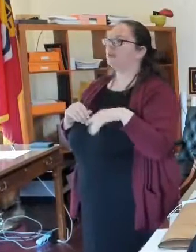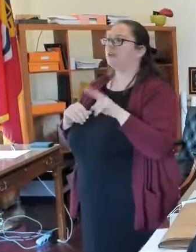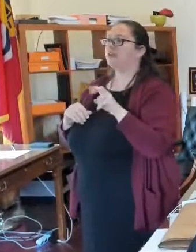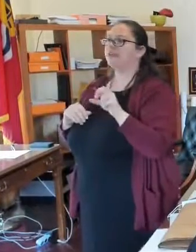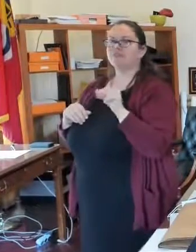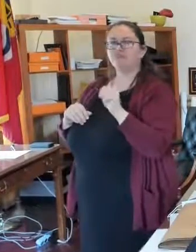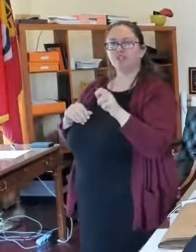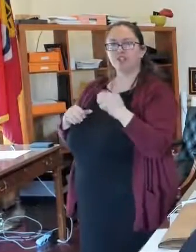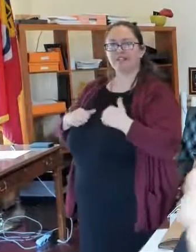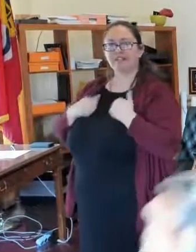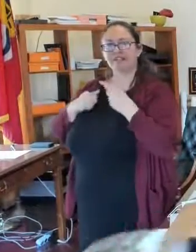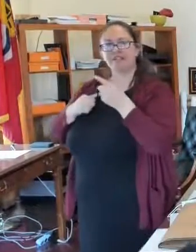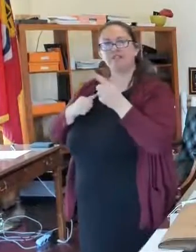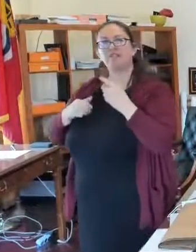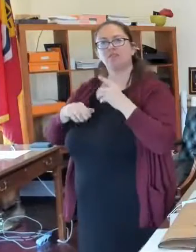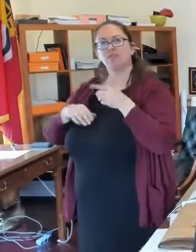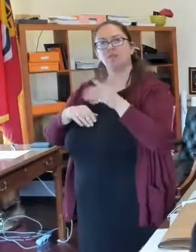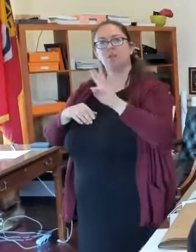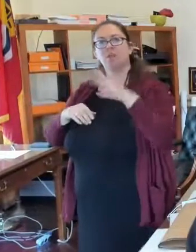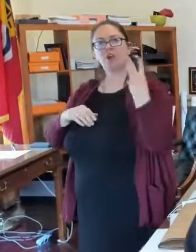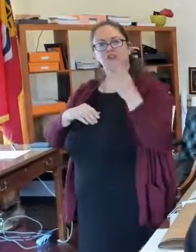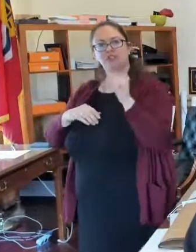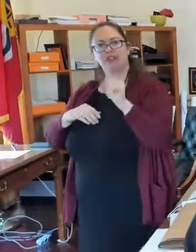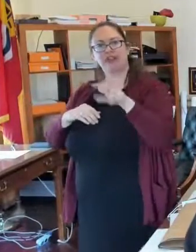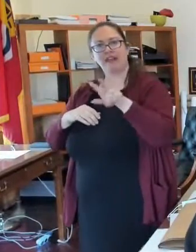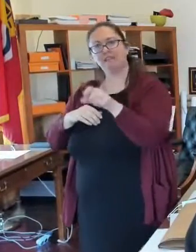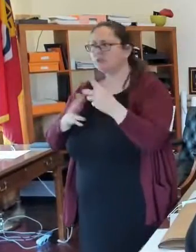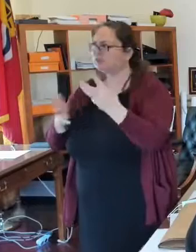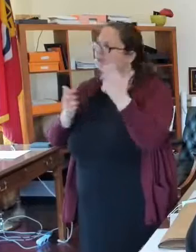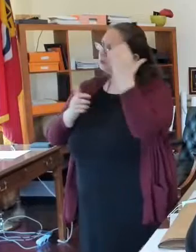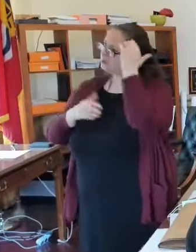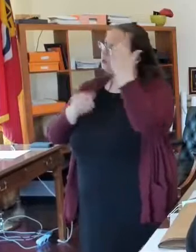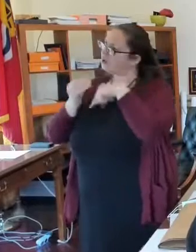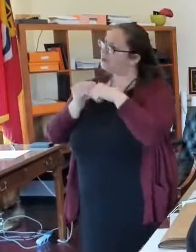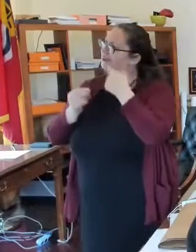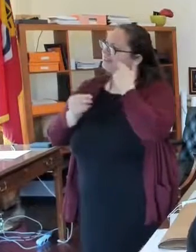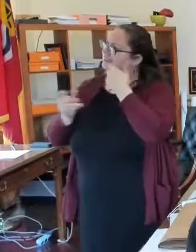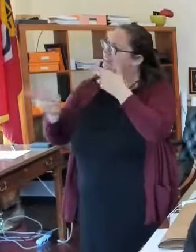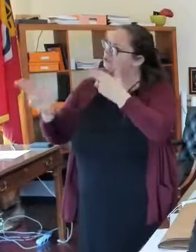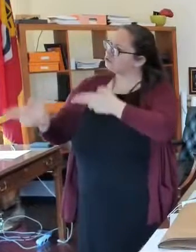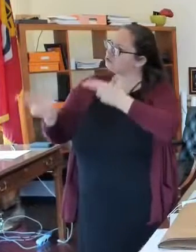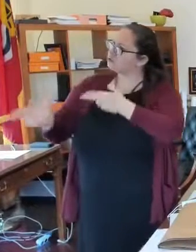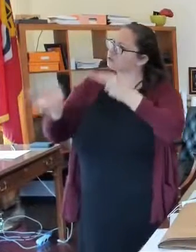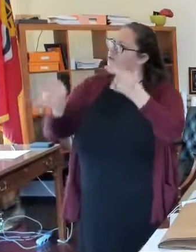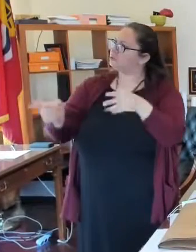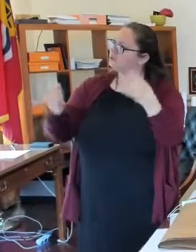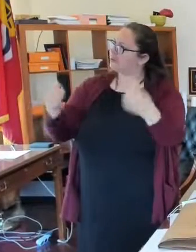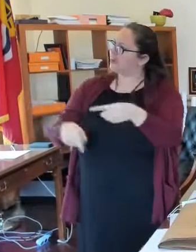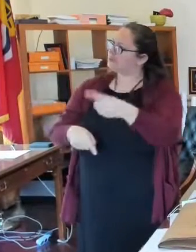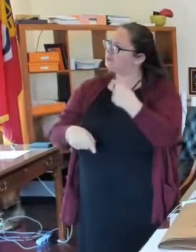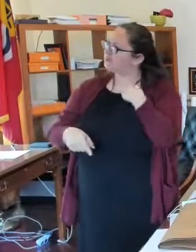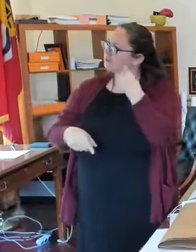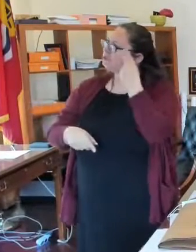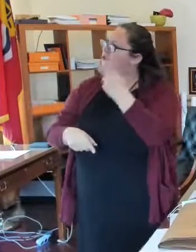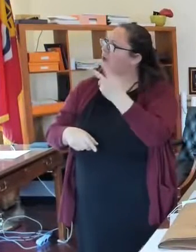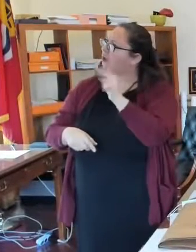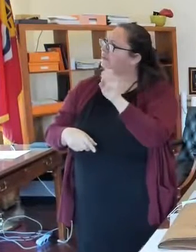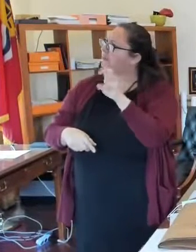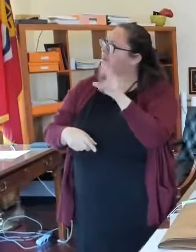lives on Wash Ave, wants to hear from you about some recent shootings that have been in the news, and if you can speak to